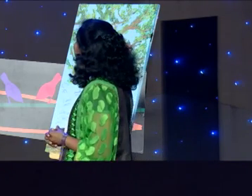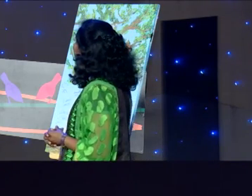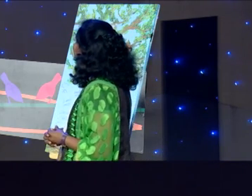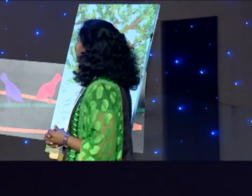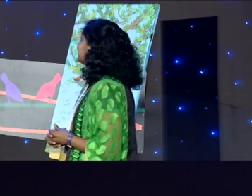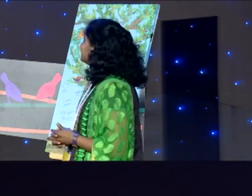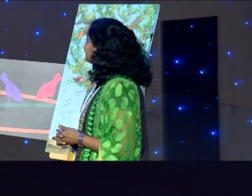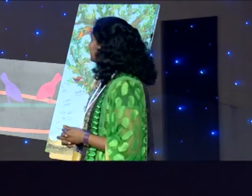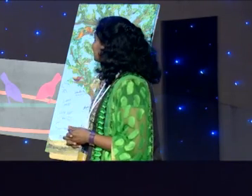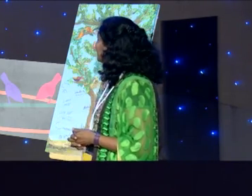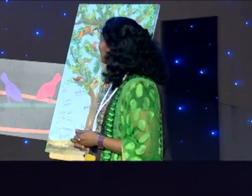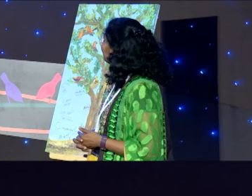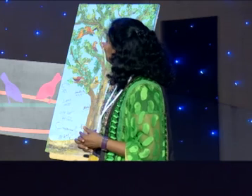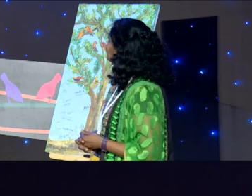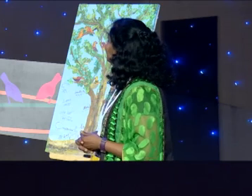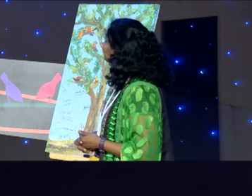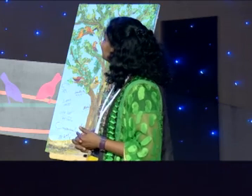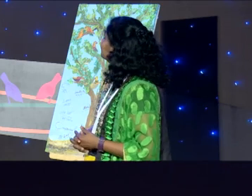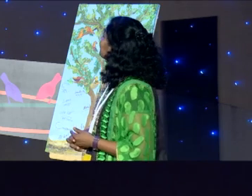You know, last year in August,